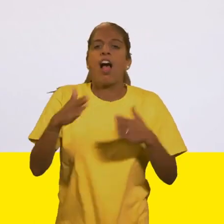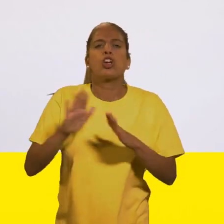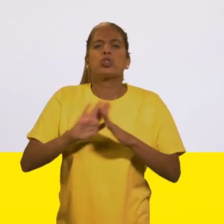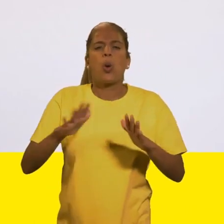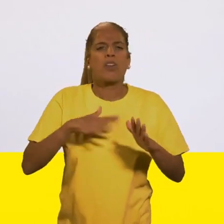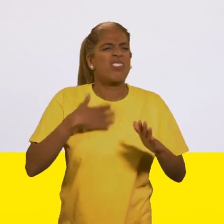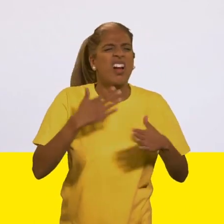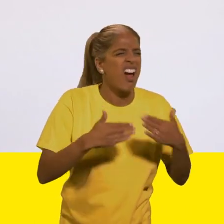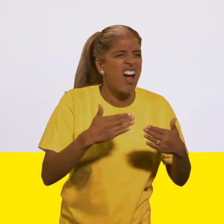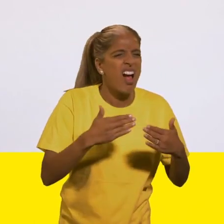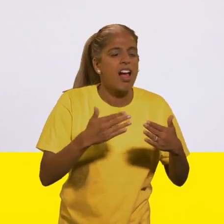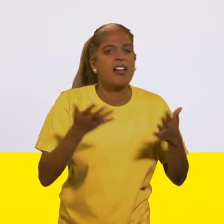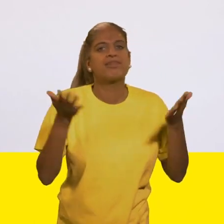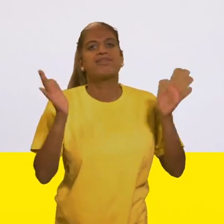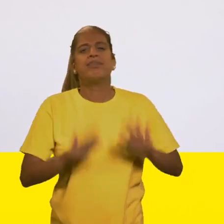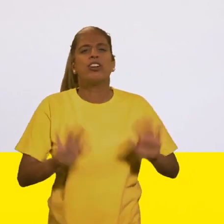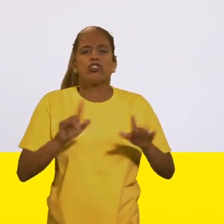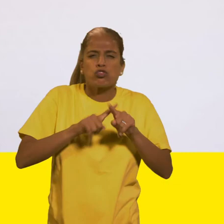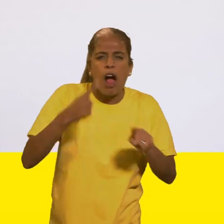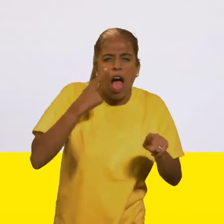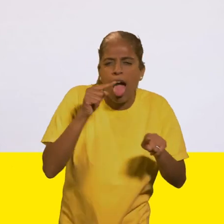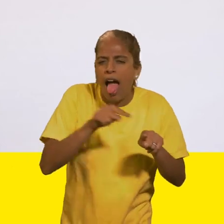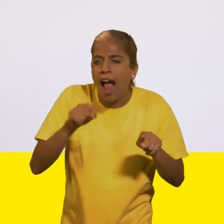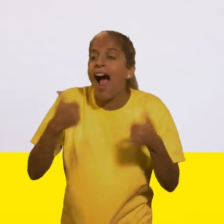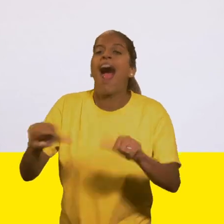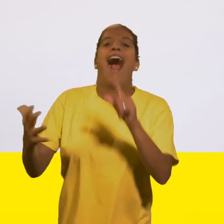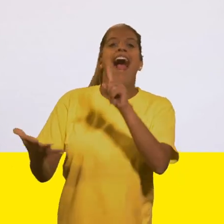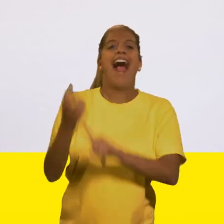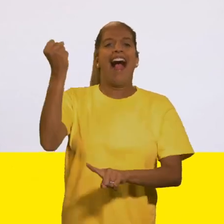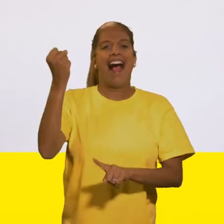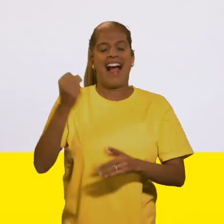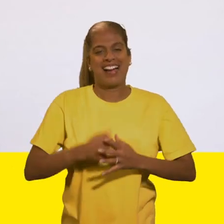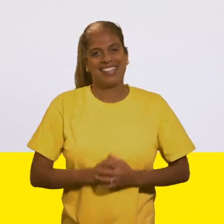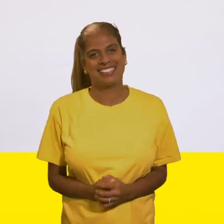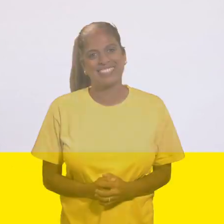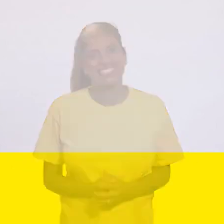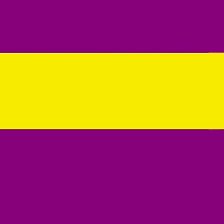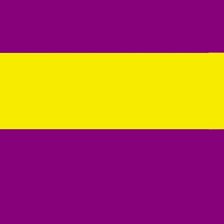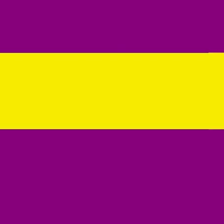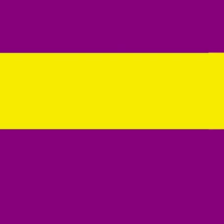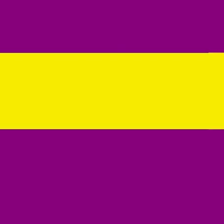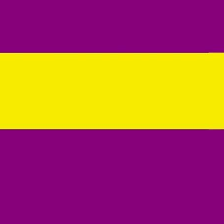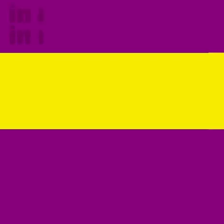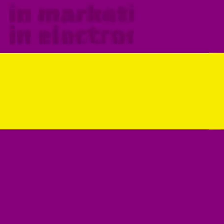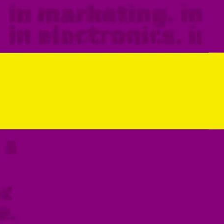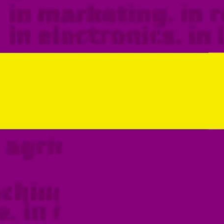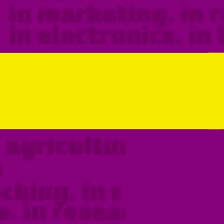deterred by that. Just try a few ideas and then you'll find something.